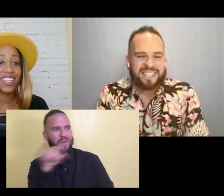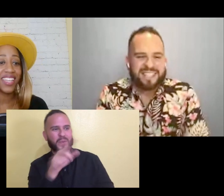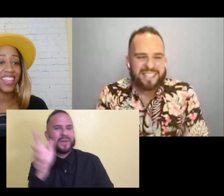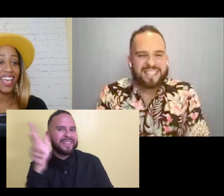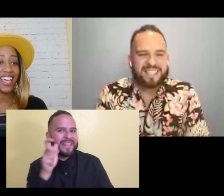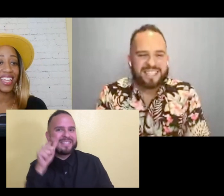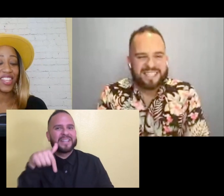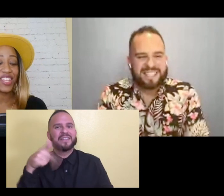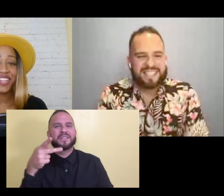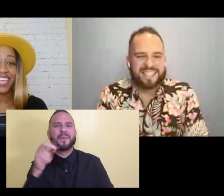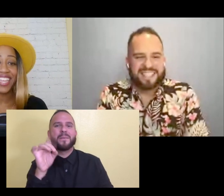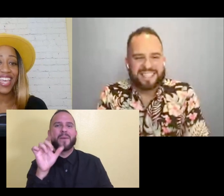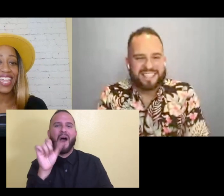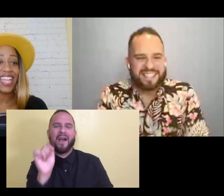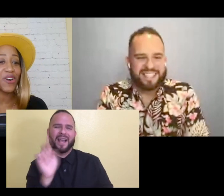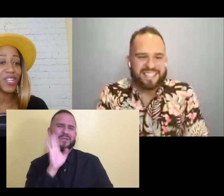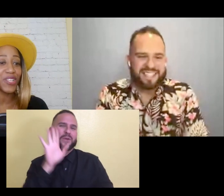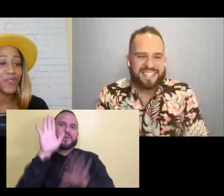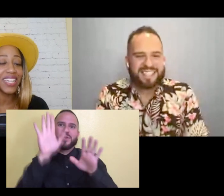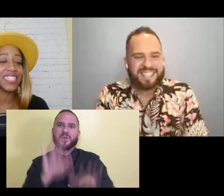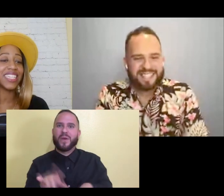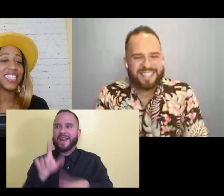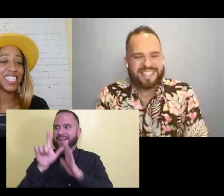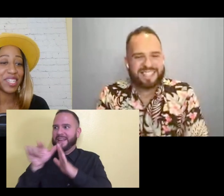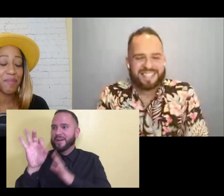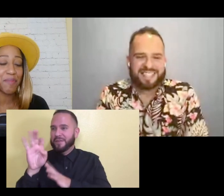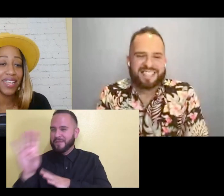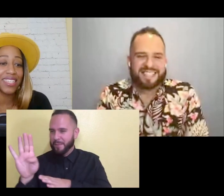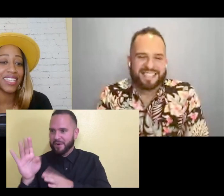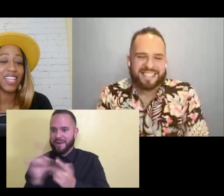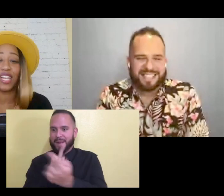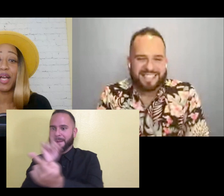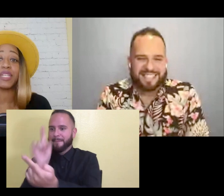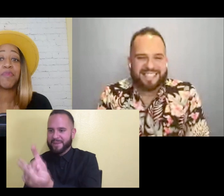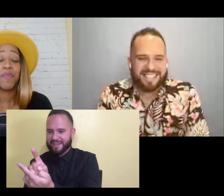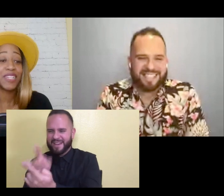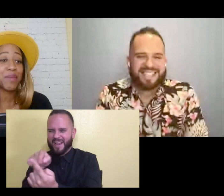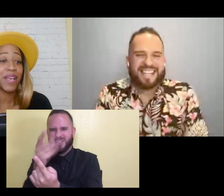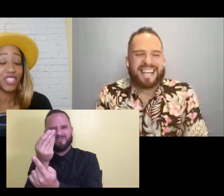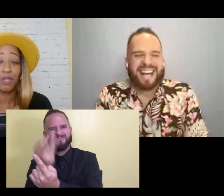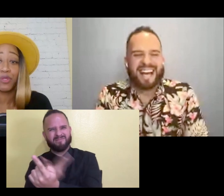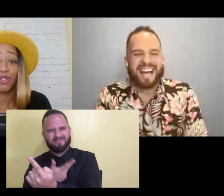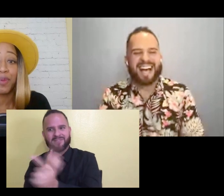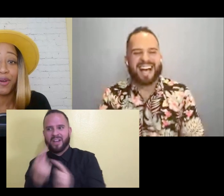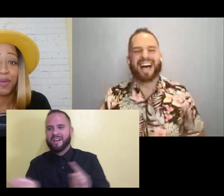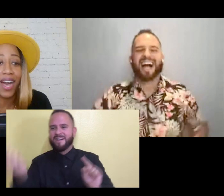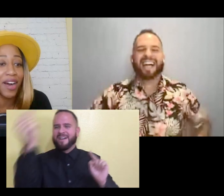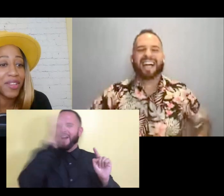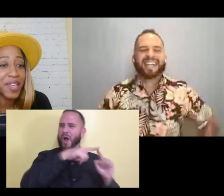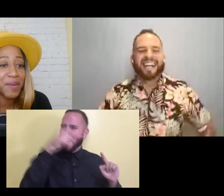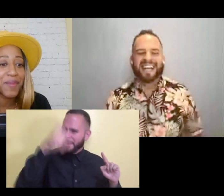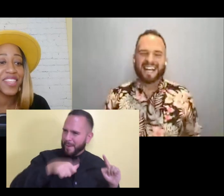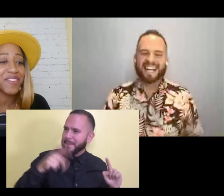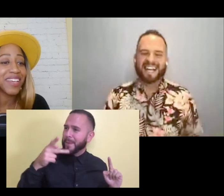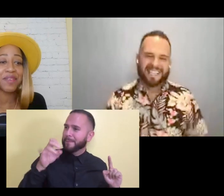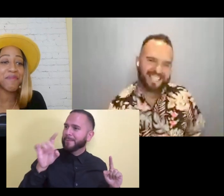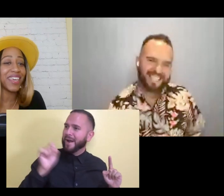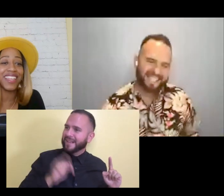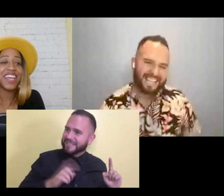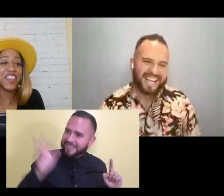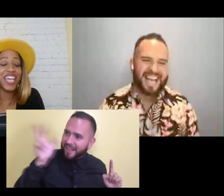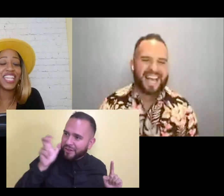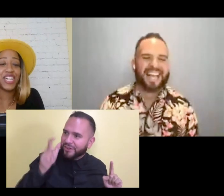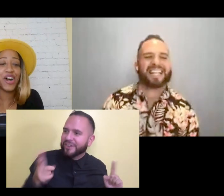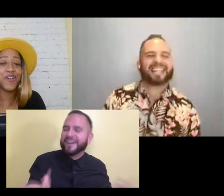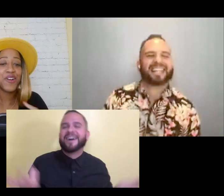Well, look at that. Look at that. Not only do you get to listen to the amazing, experience the amazing trip Joe spoke about, then you get to